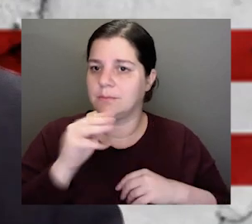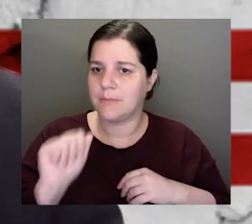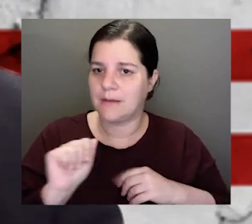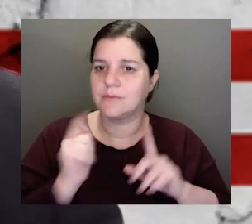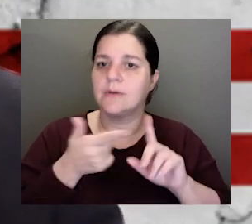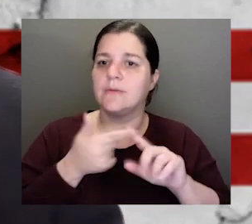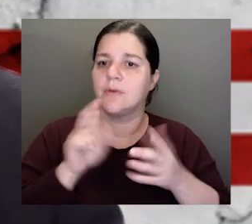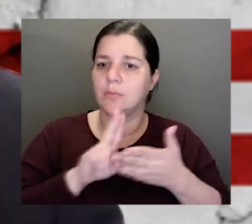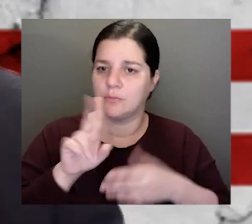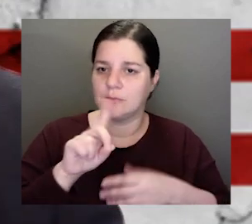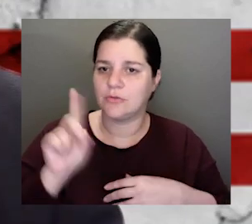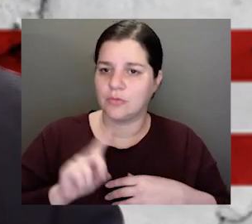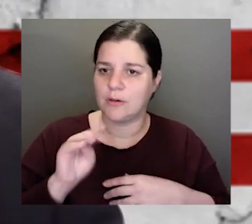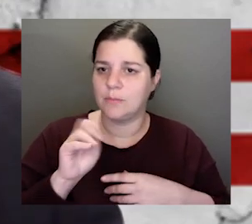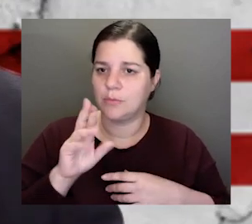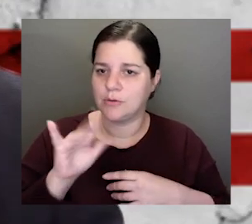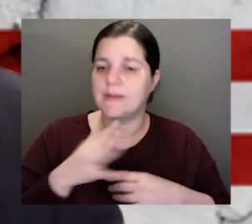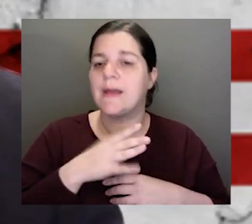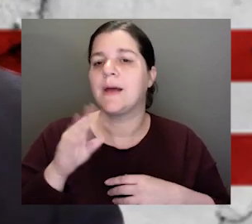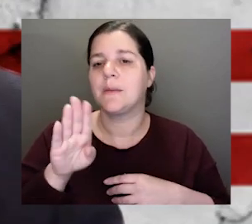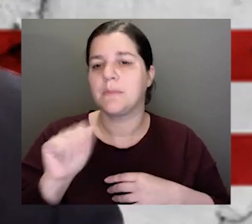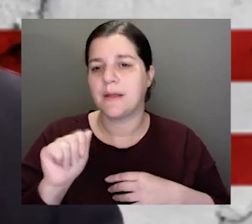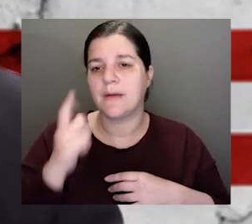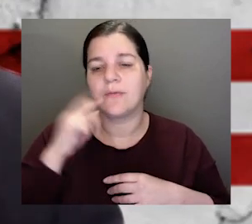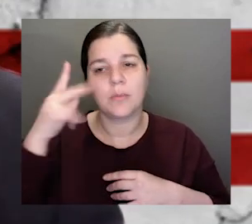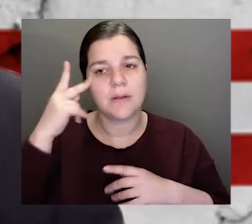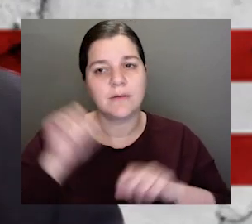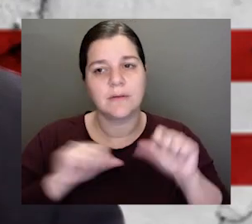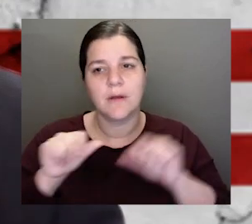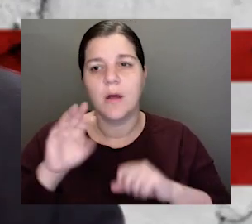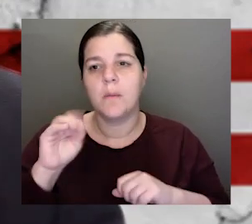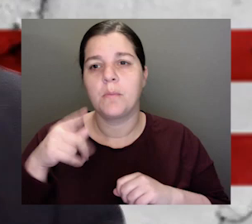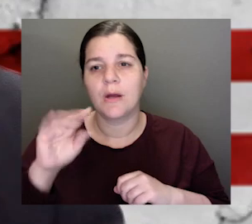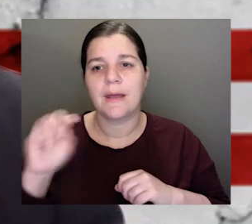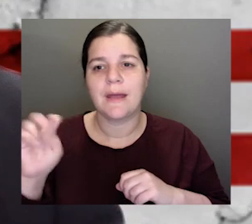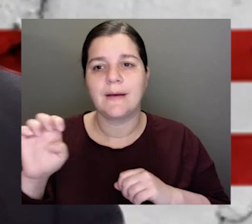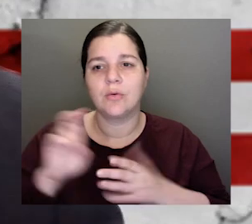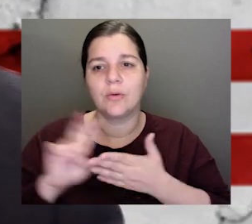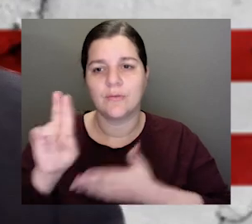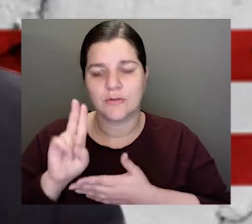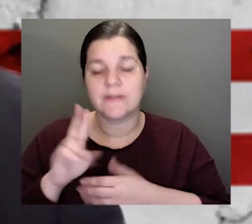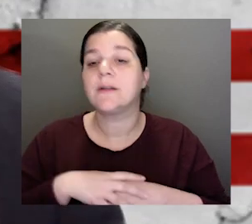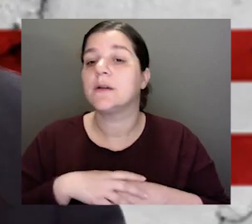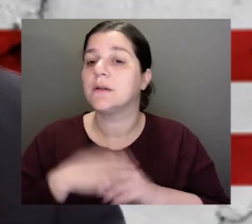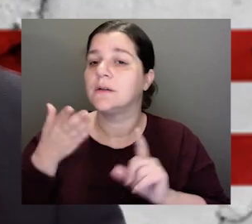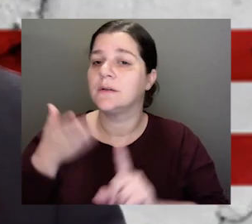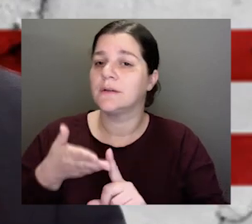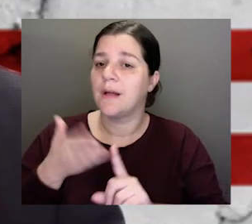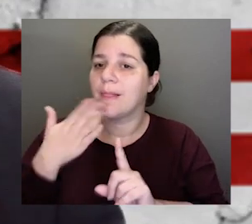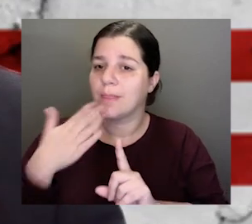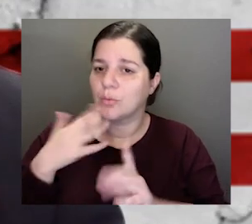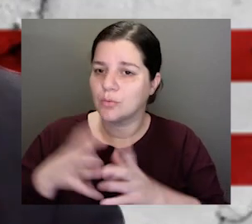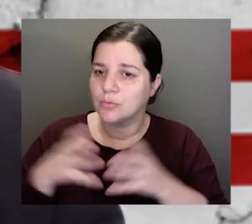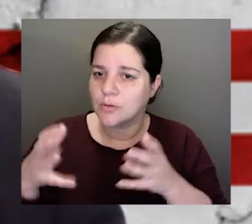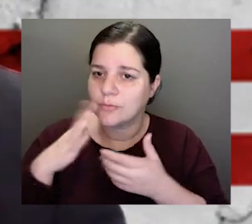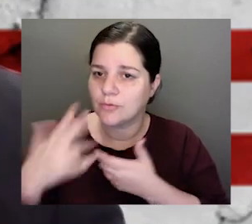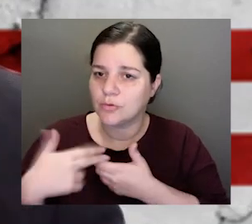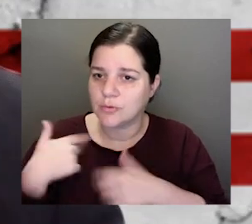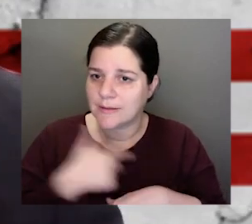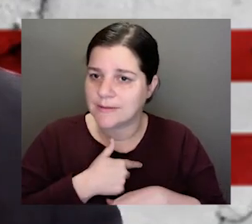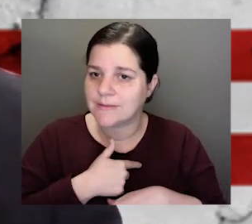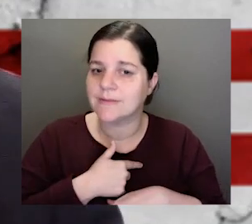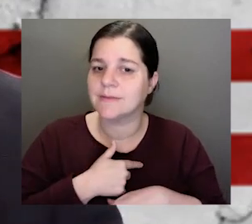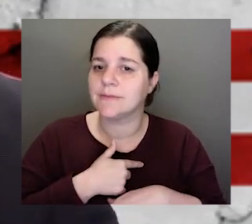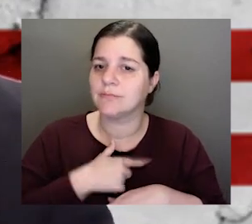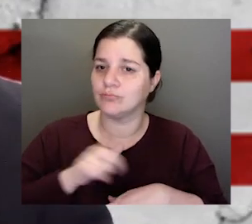University of Detroit Mercy and a BA in political science from Marquette University. Mr. Hoffman, thank you so much for joining us here today, and